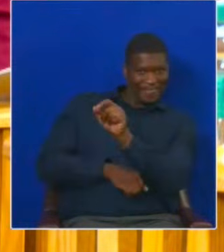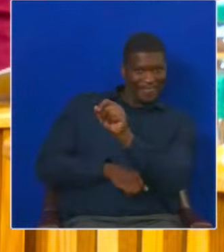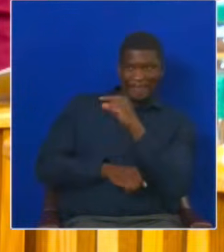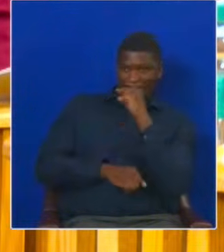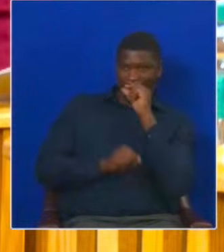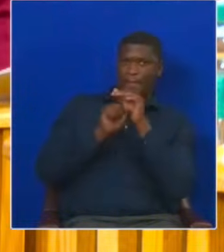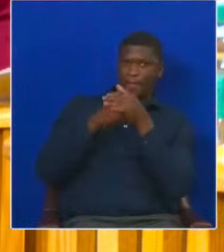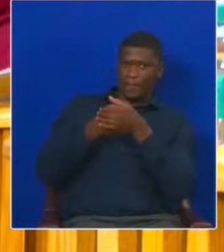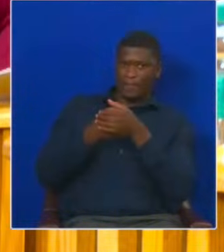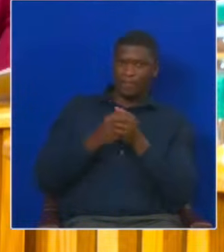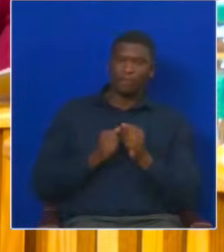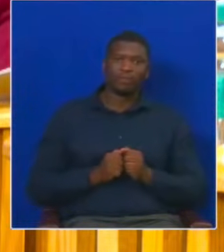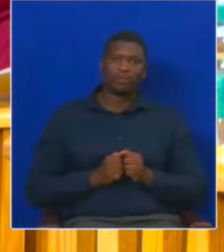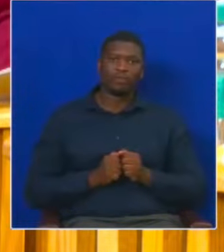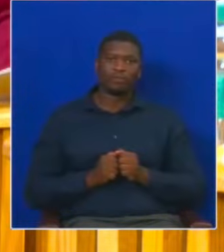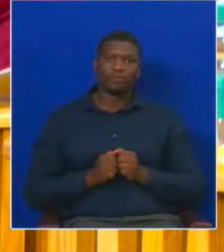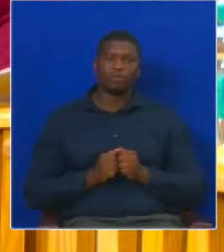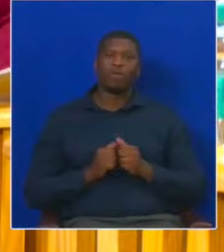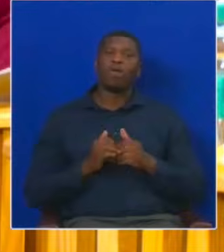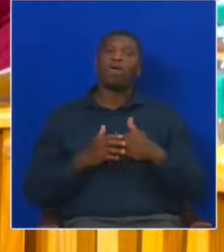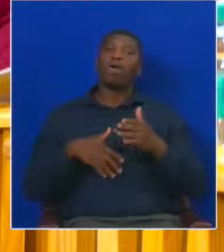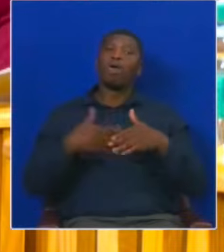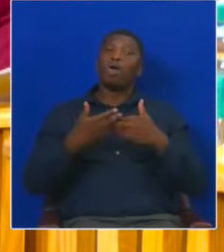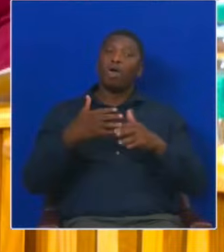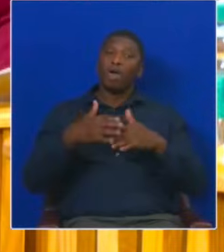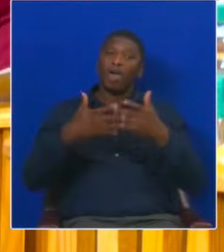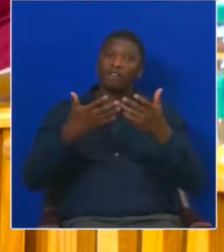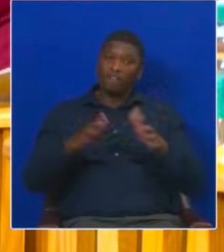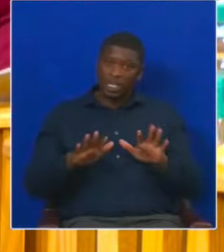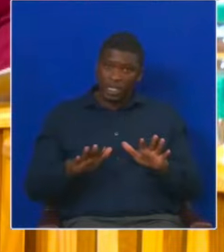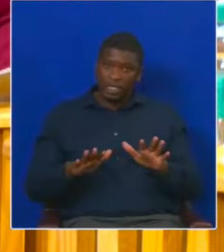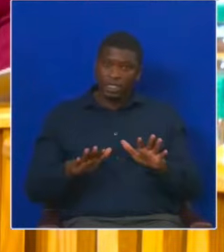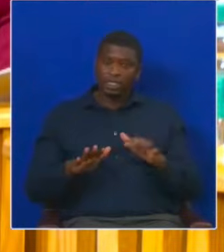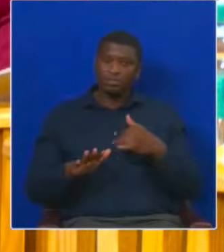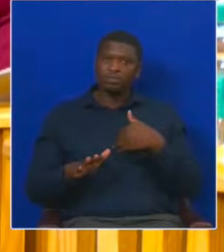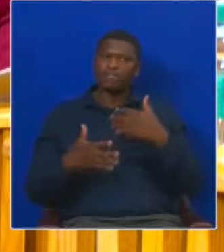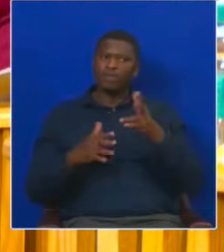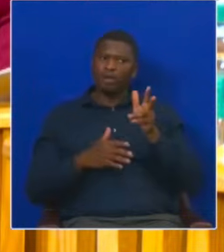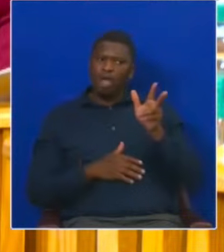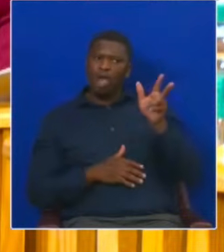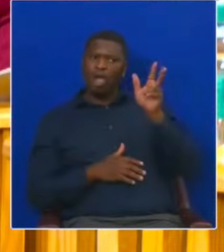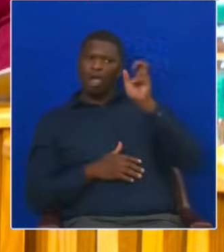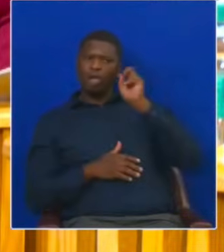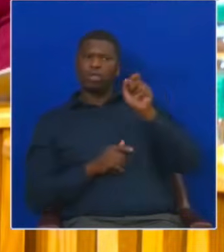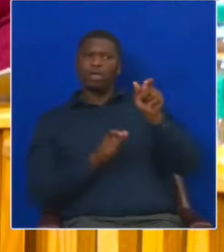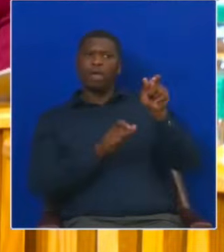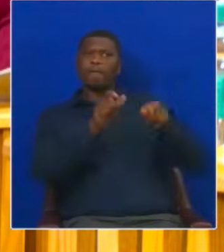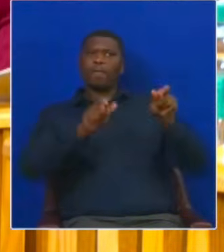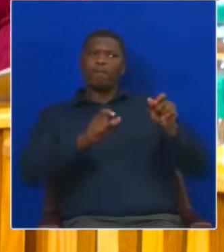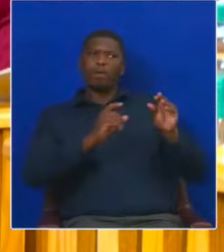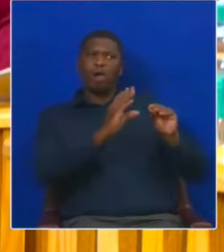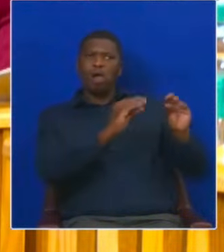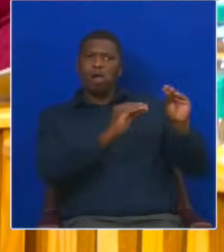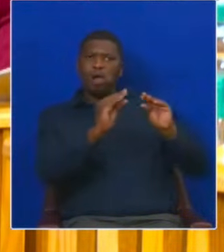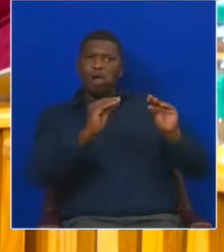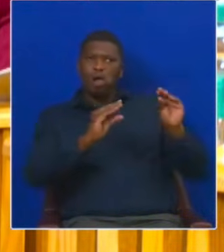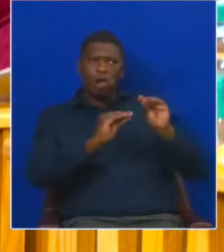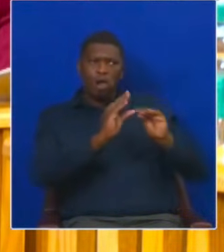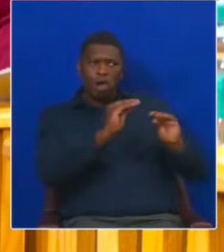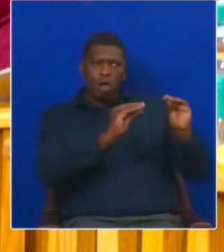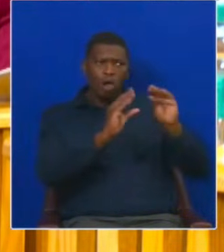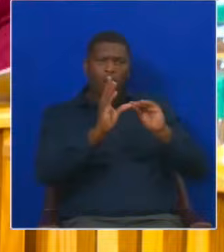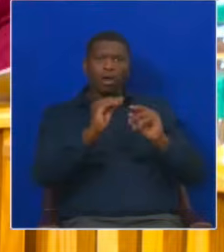Later on, at the passage, I heard people talking, saying that the aforementioned male was in